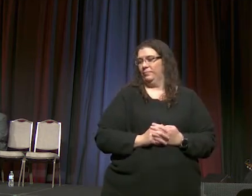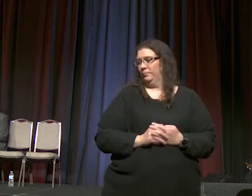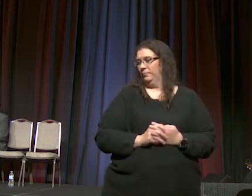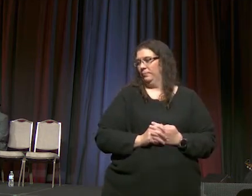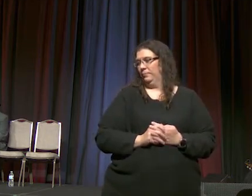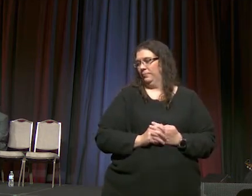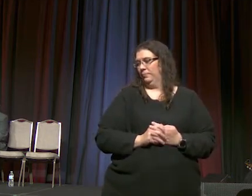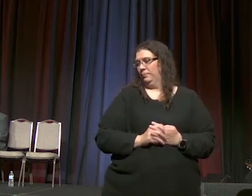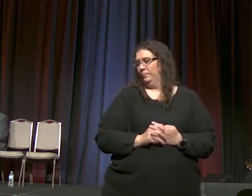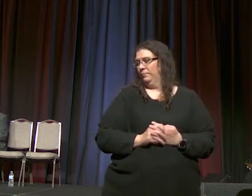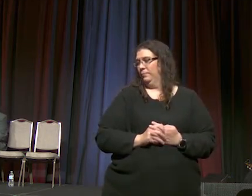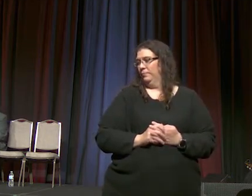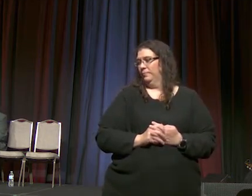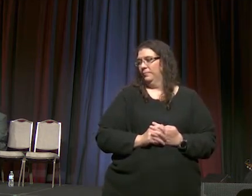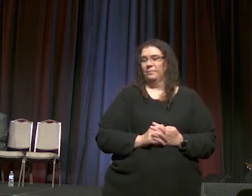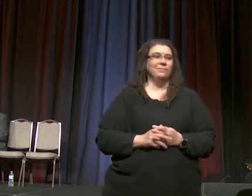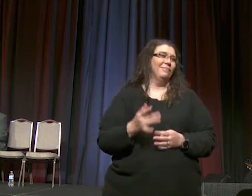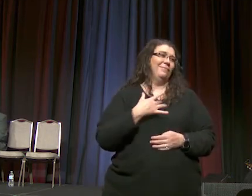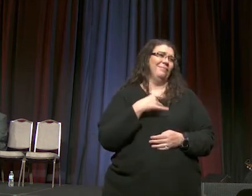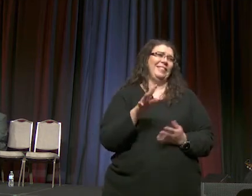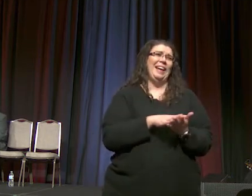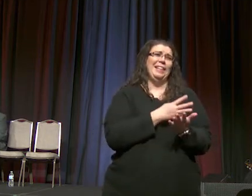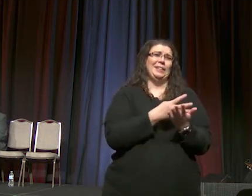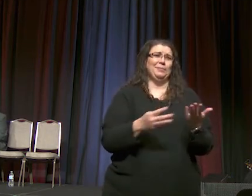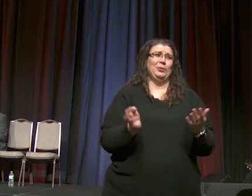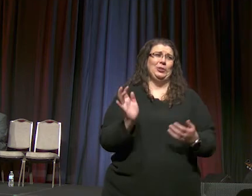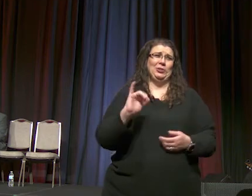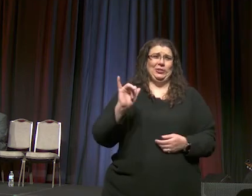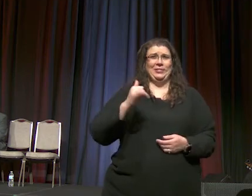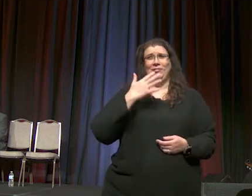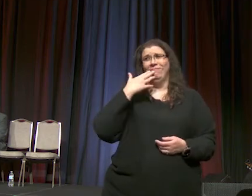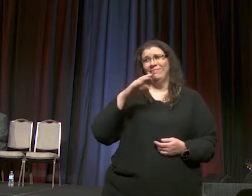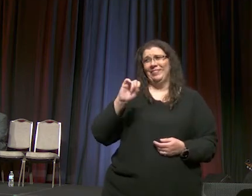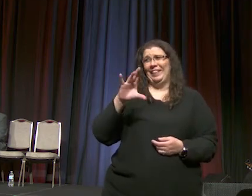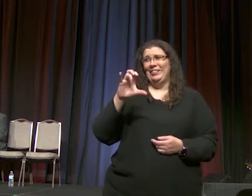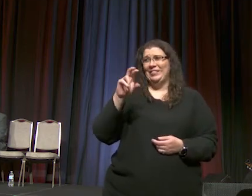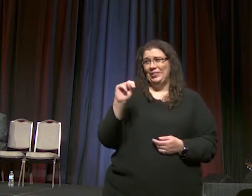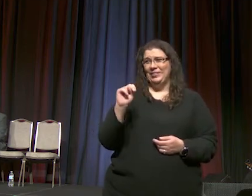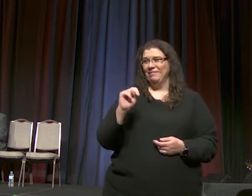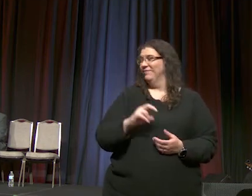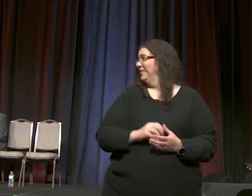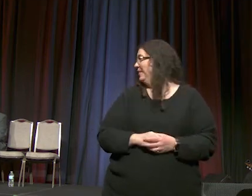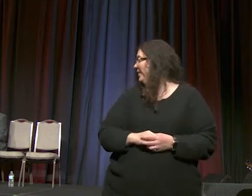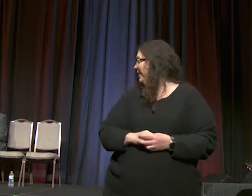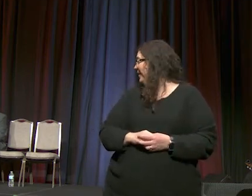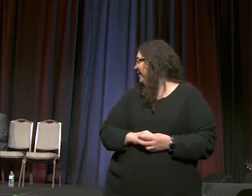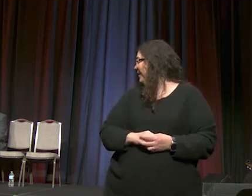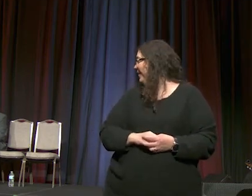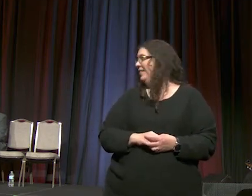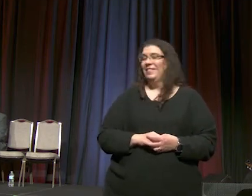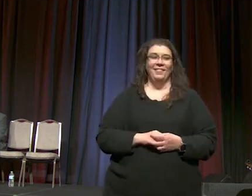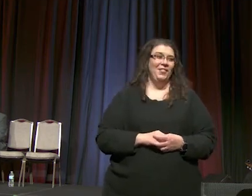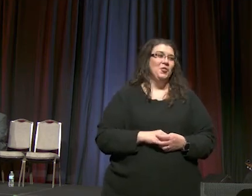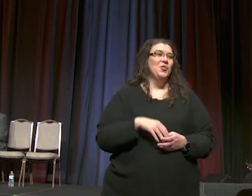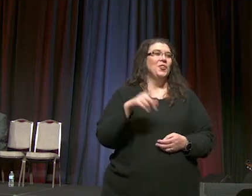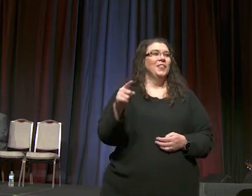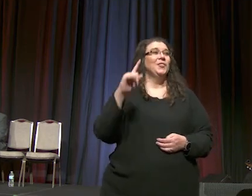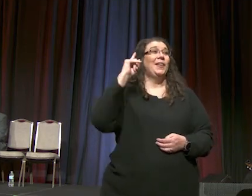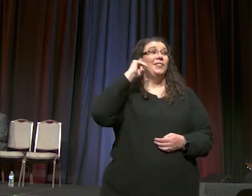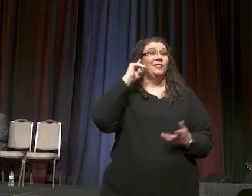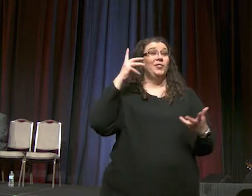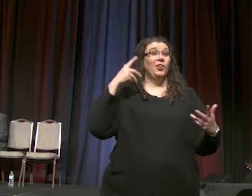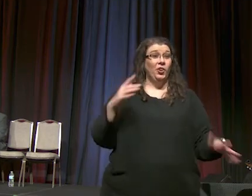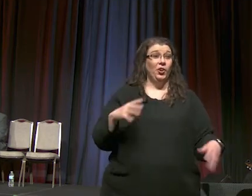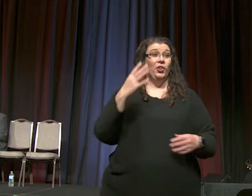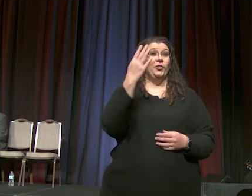I like spreadsheets too. Thank you, Susan. So as you've heard, there are